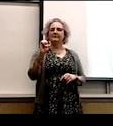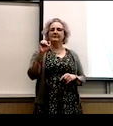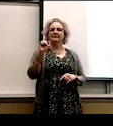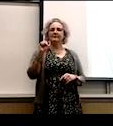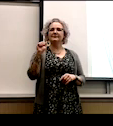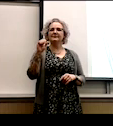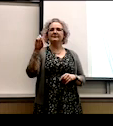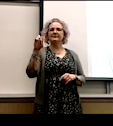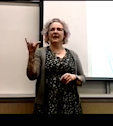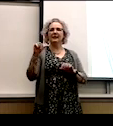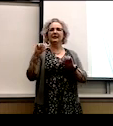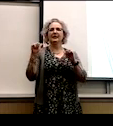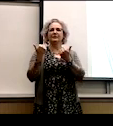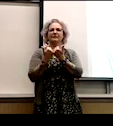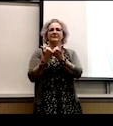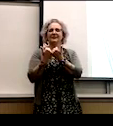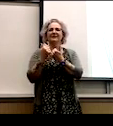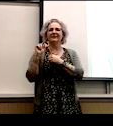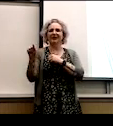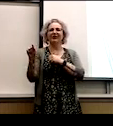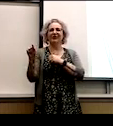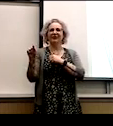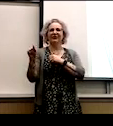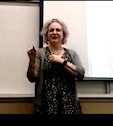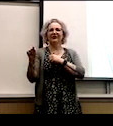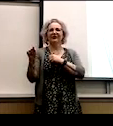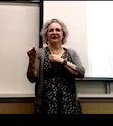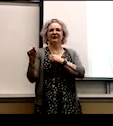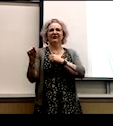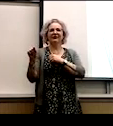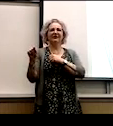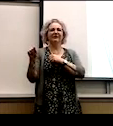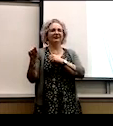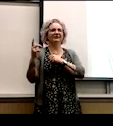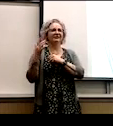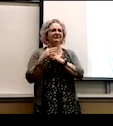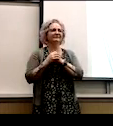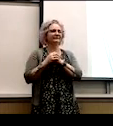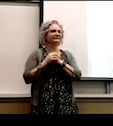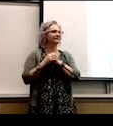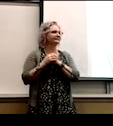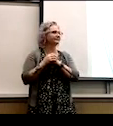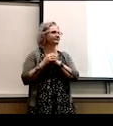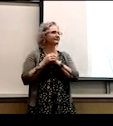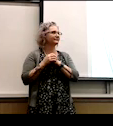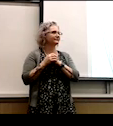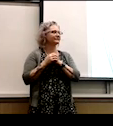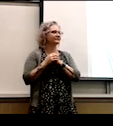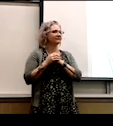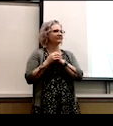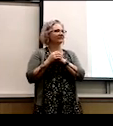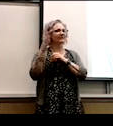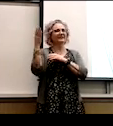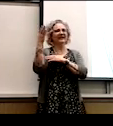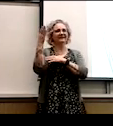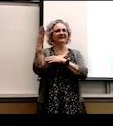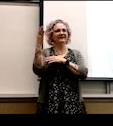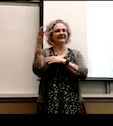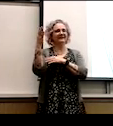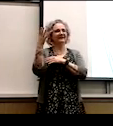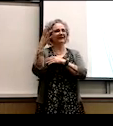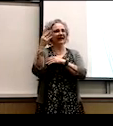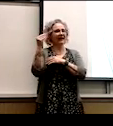yes, I did last week. I had a different slant for this one. And my slides didn't, that was perfect, my